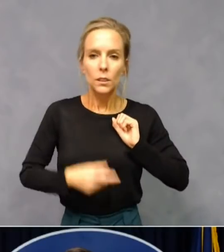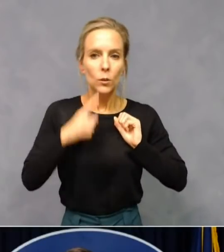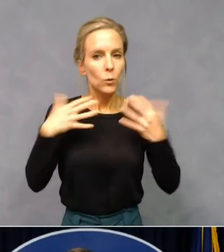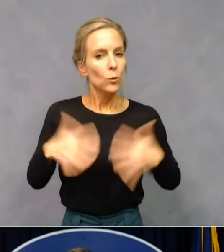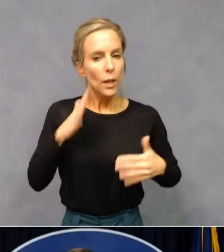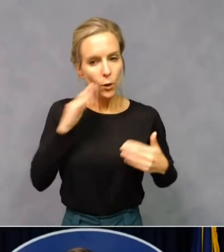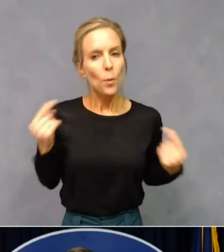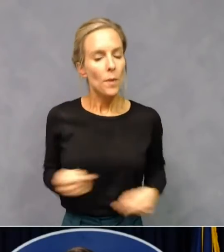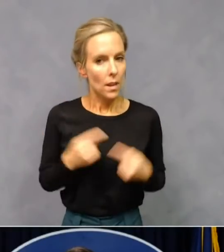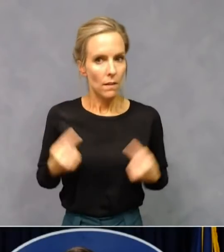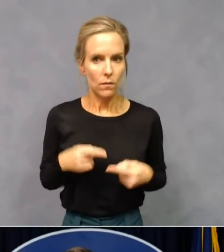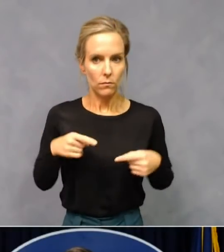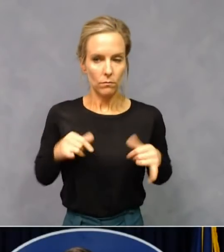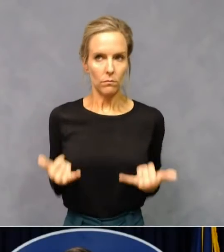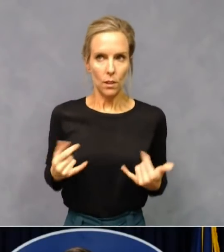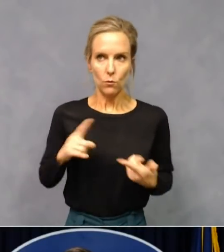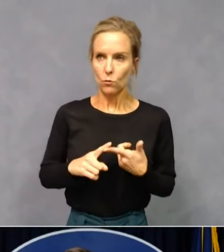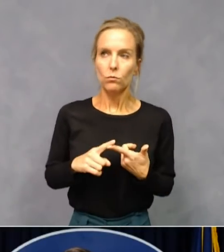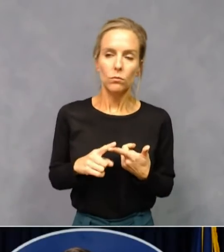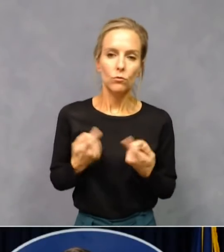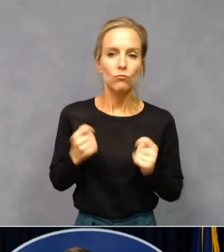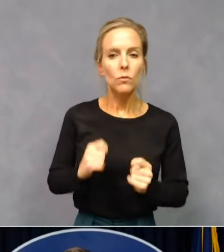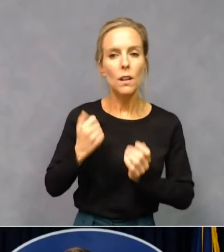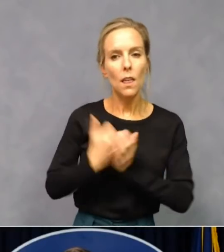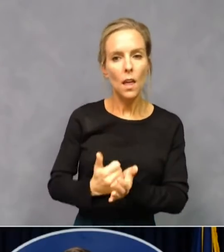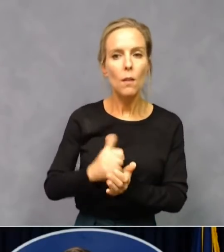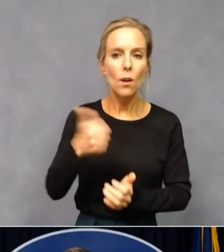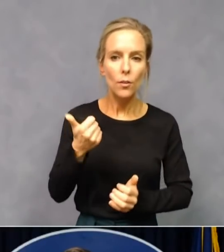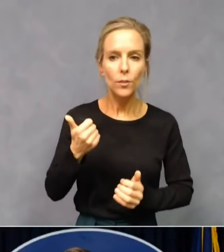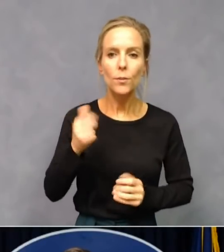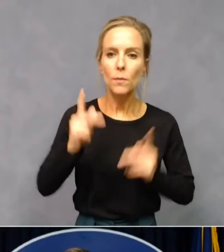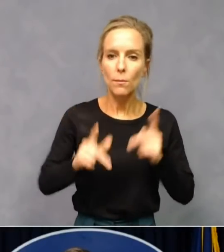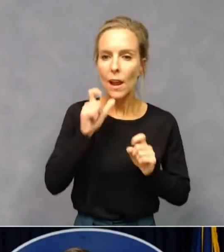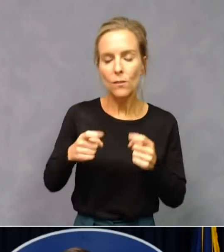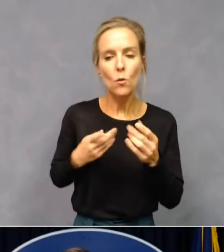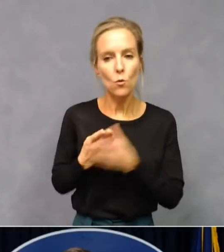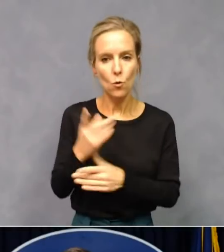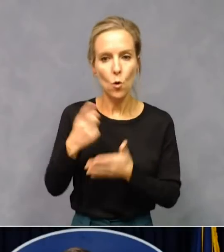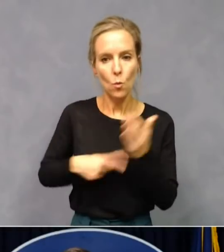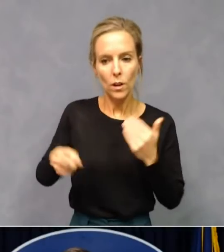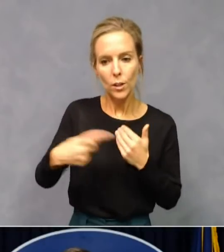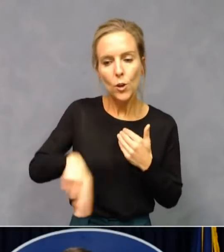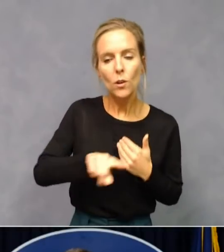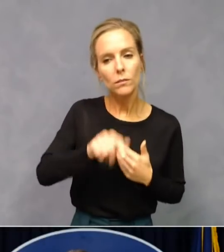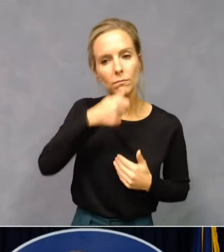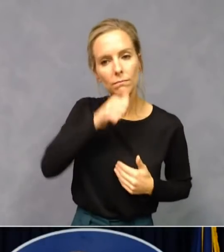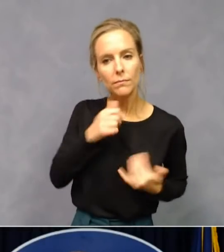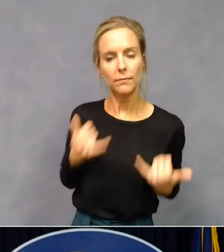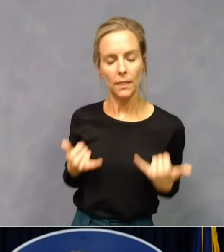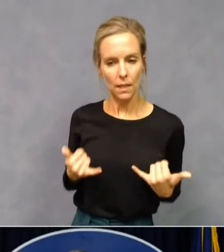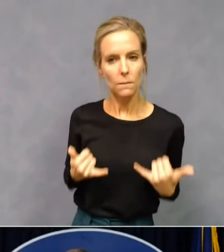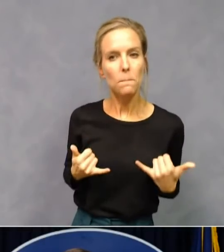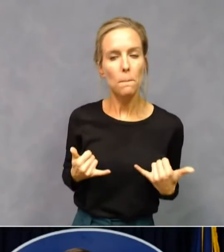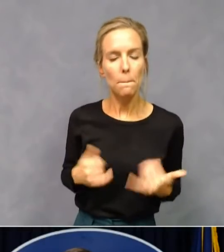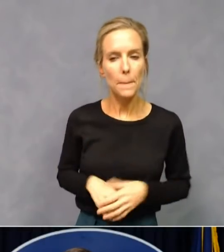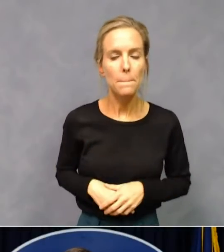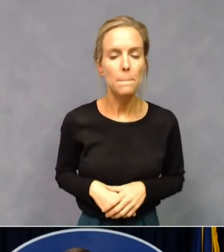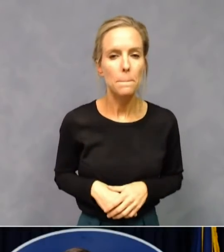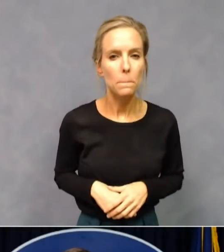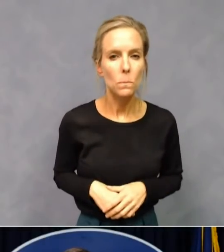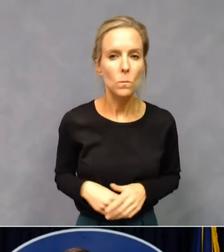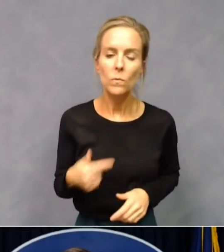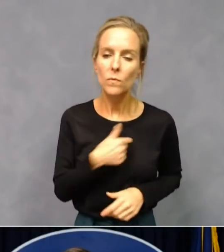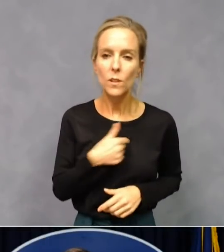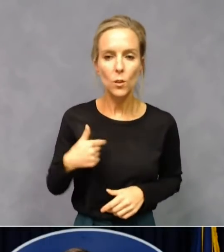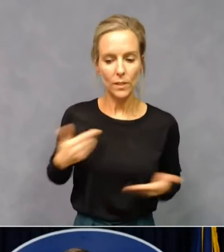a way to try to help others not have to go through what you are going through. We here in Kentucky,